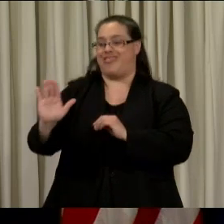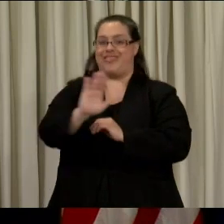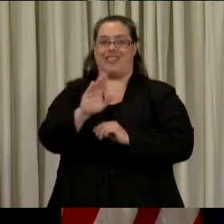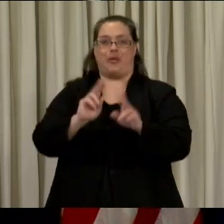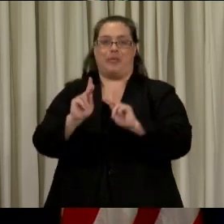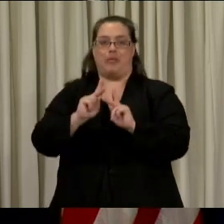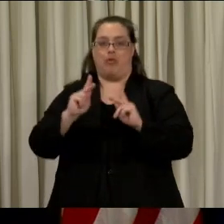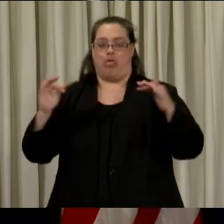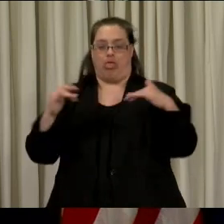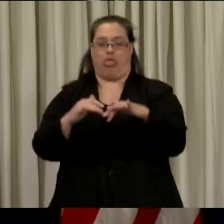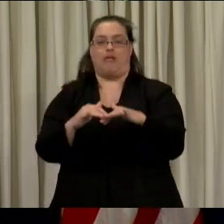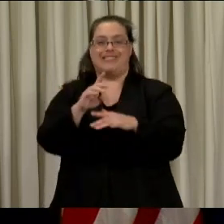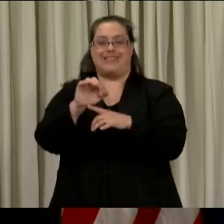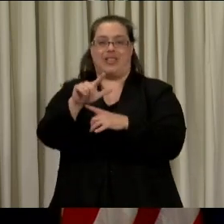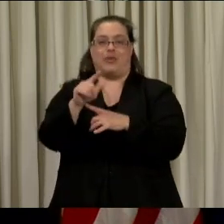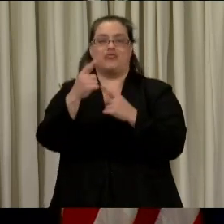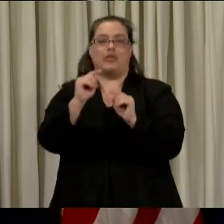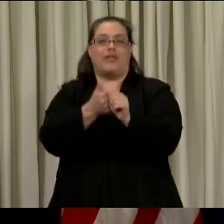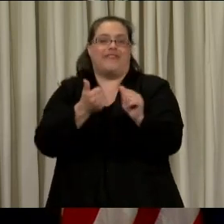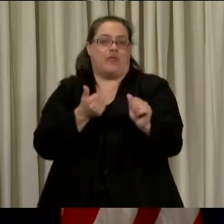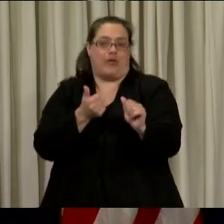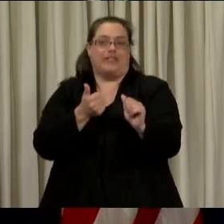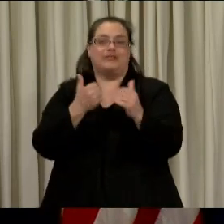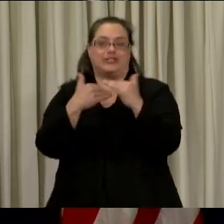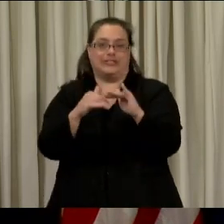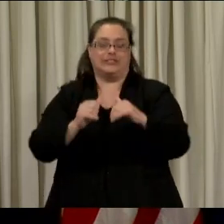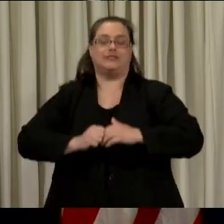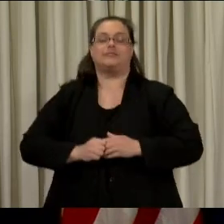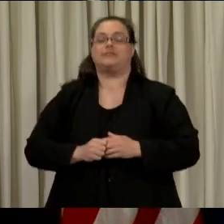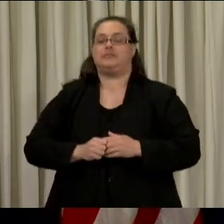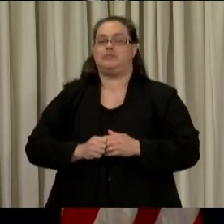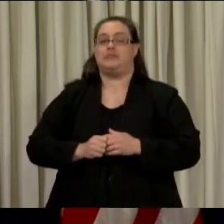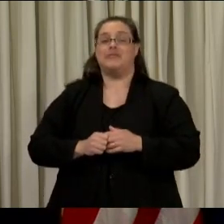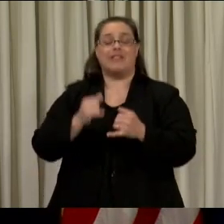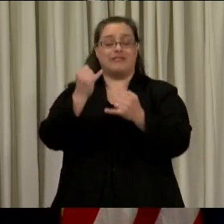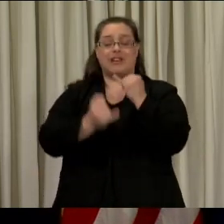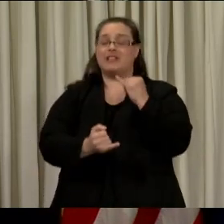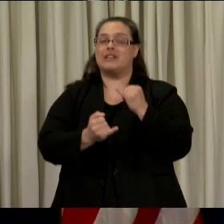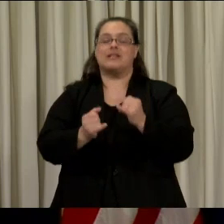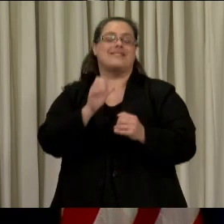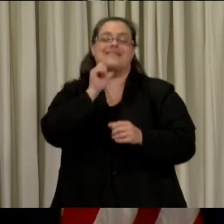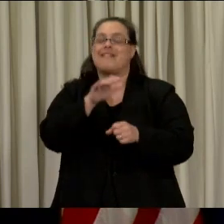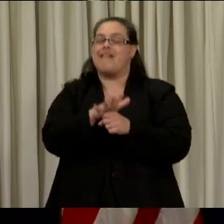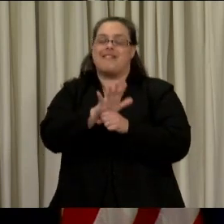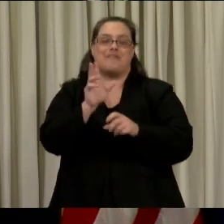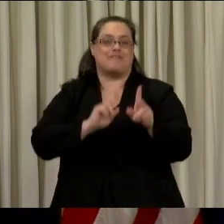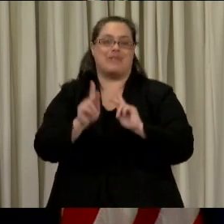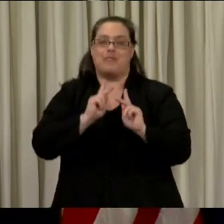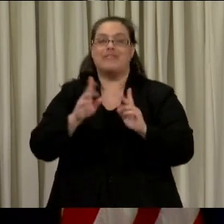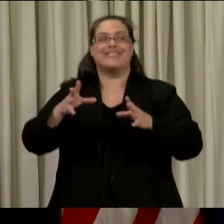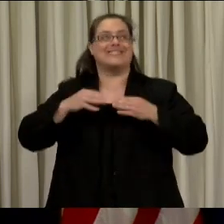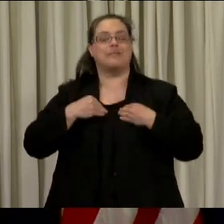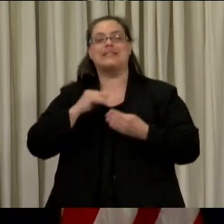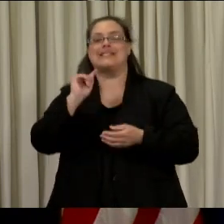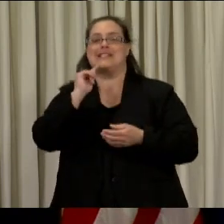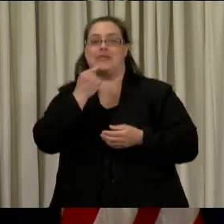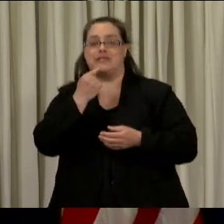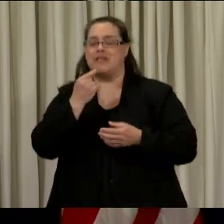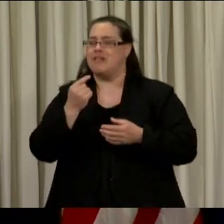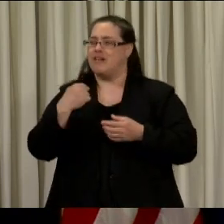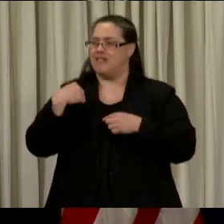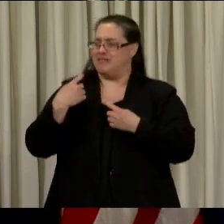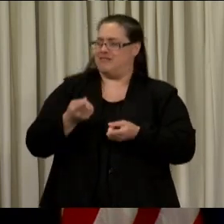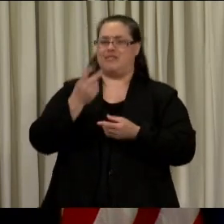not enough people have taken our previous guidance seriously. I've seen way too many people in groups and